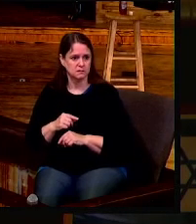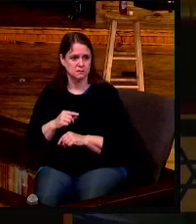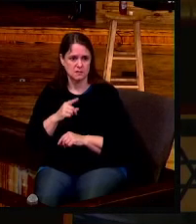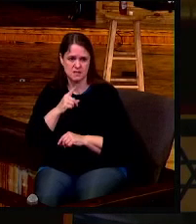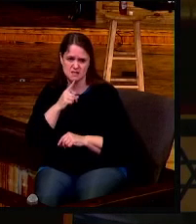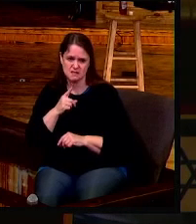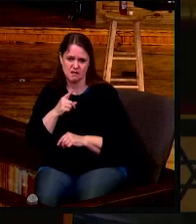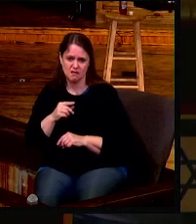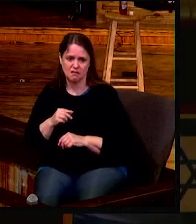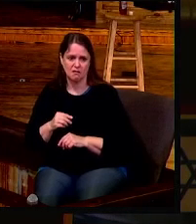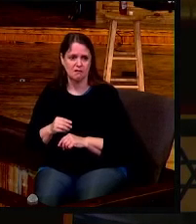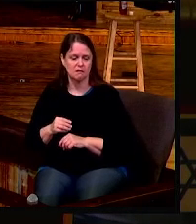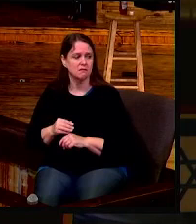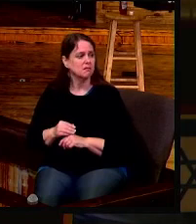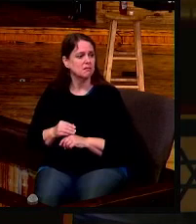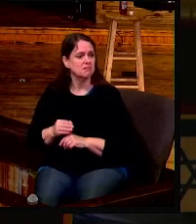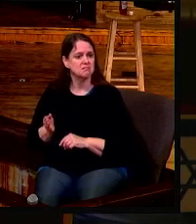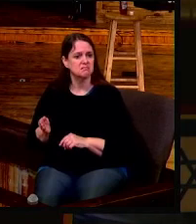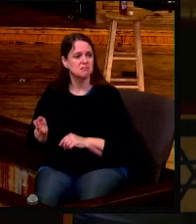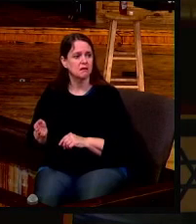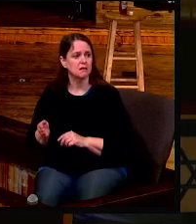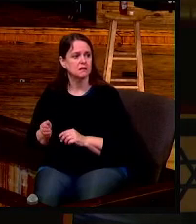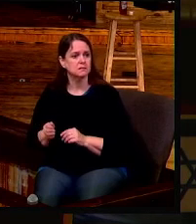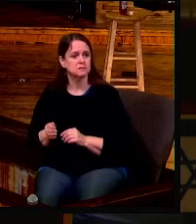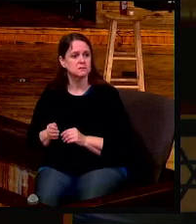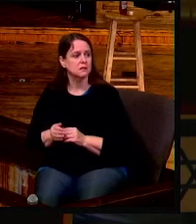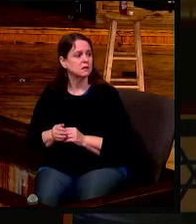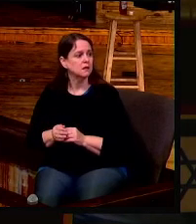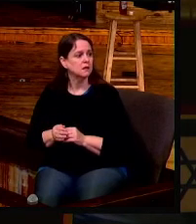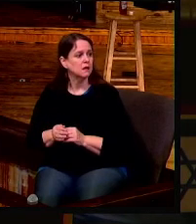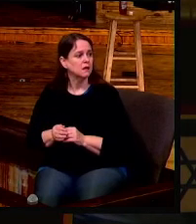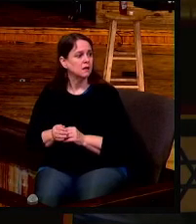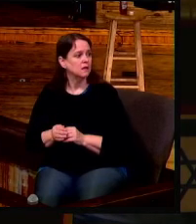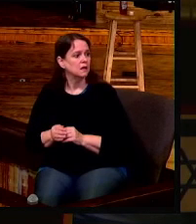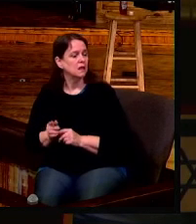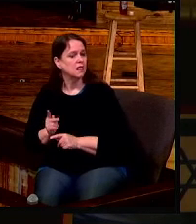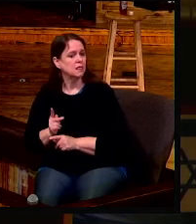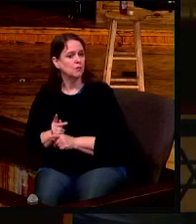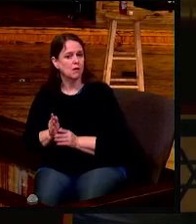to the point of being rude and unfriendly.